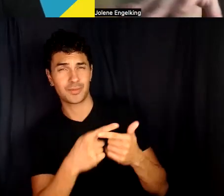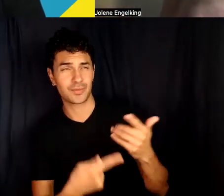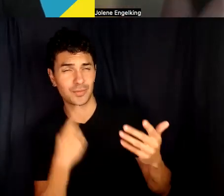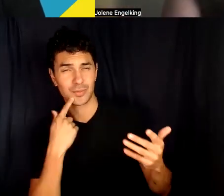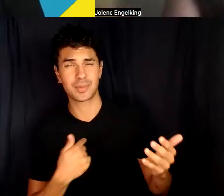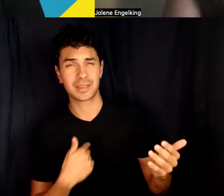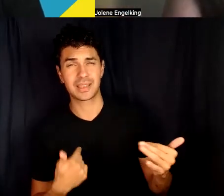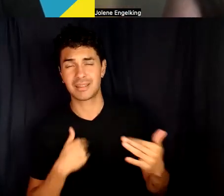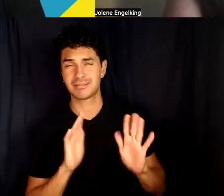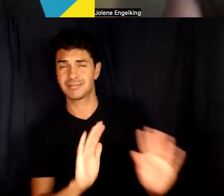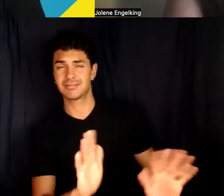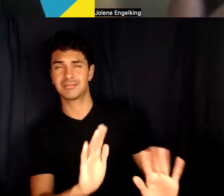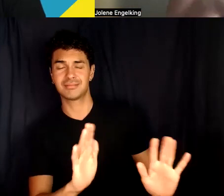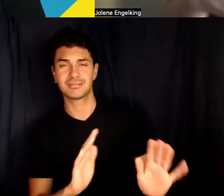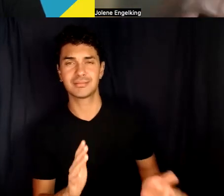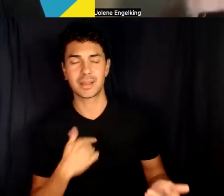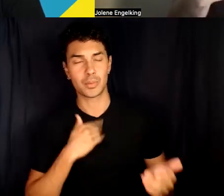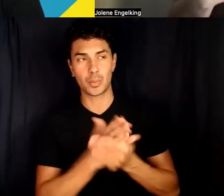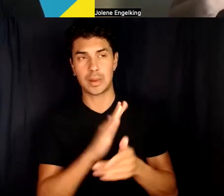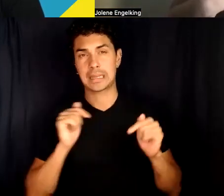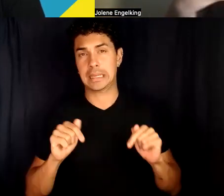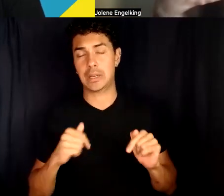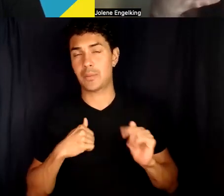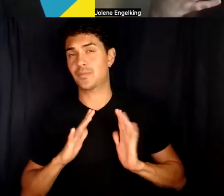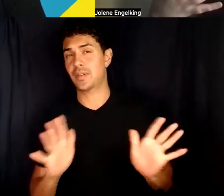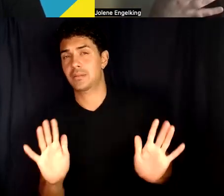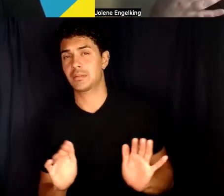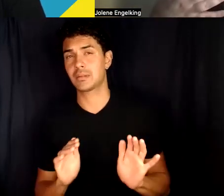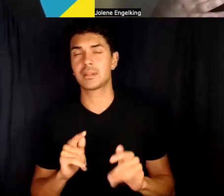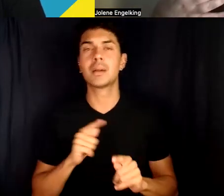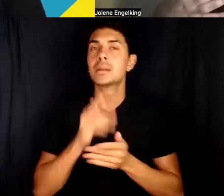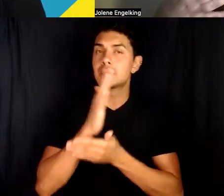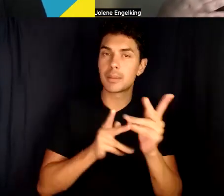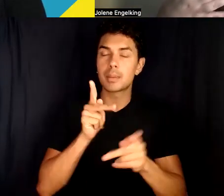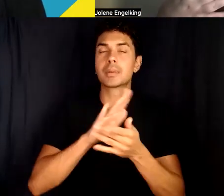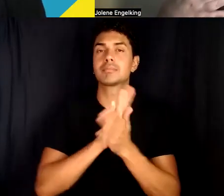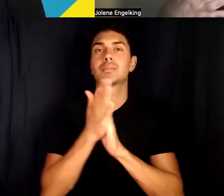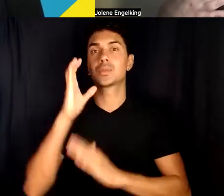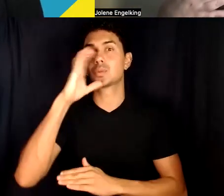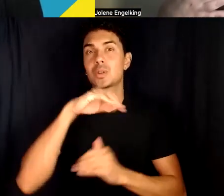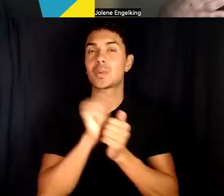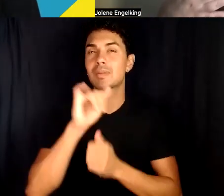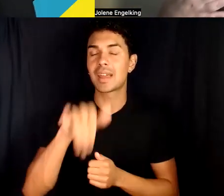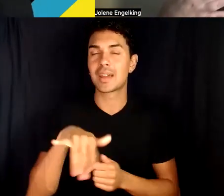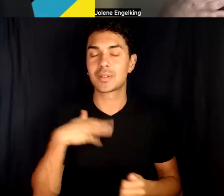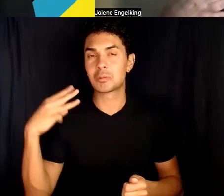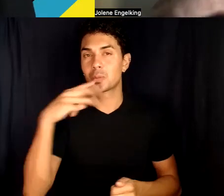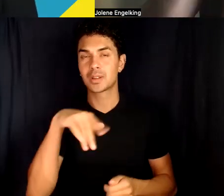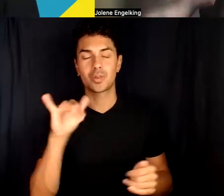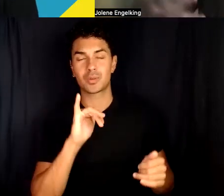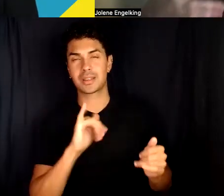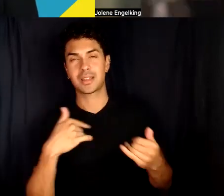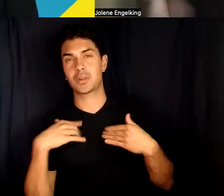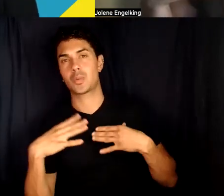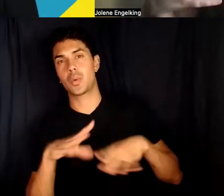this space. But people will get kind of weird about that. And they're wanting to kind